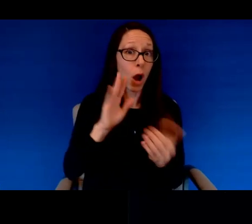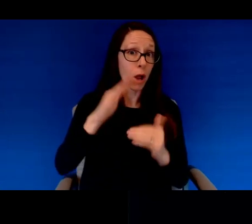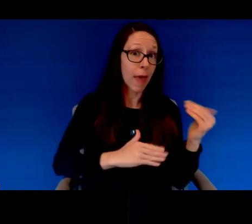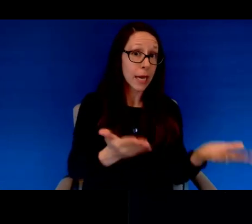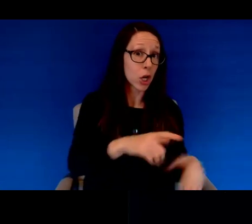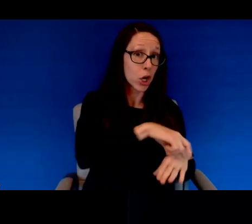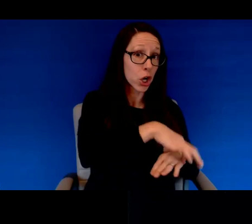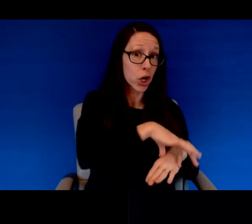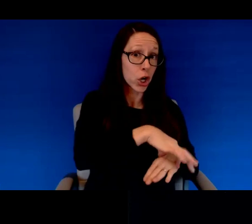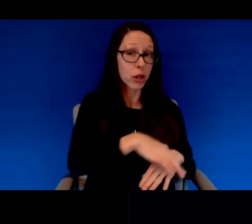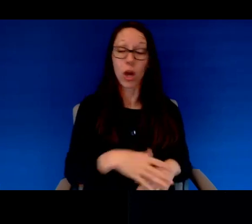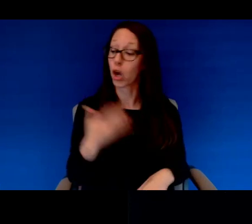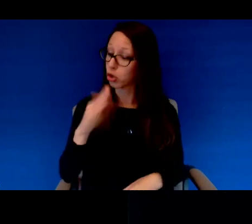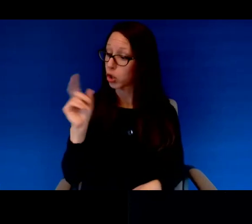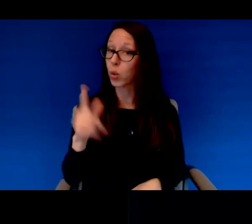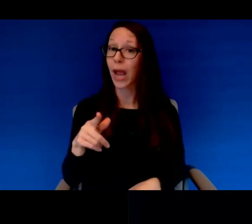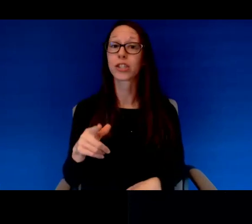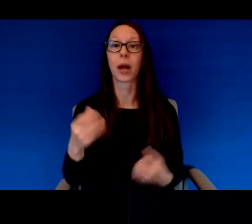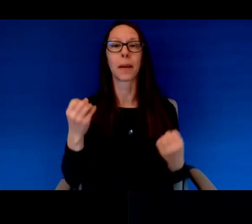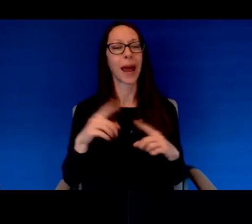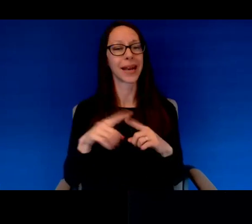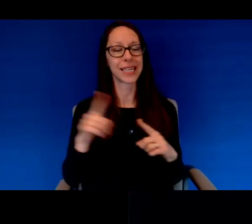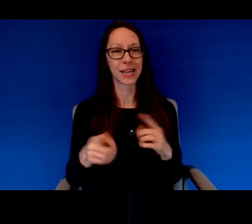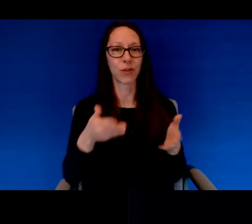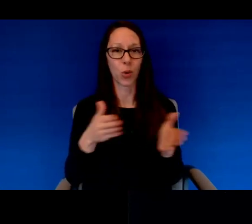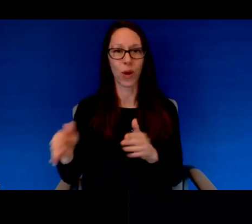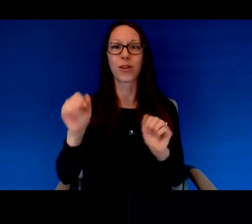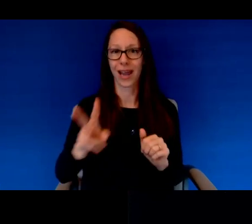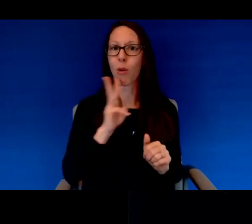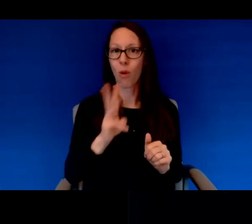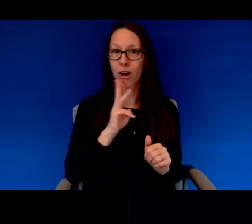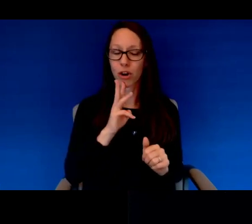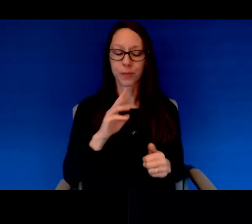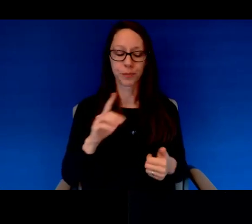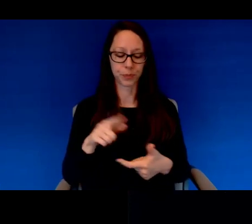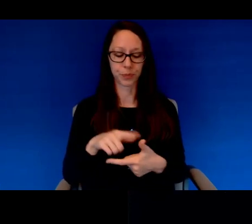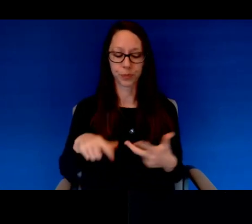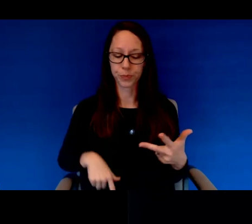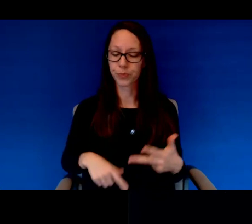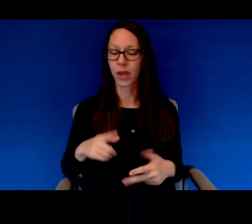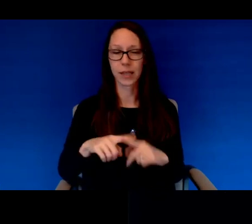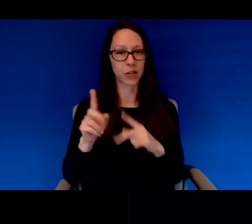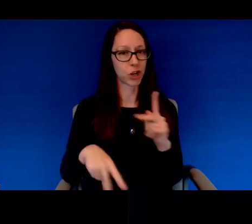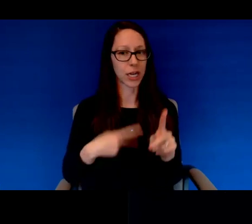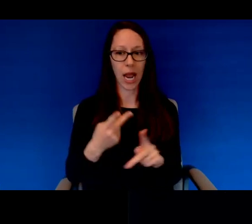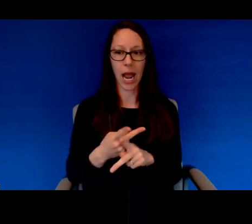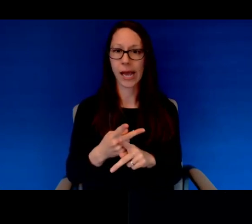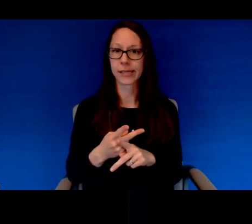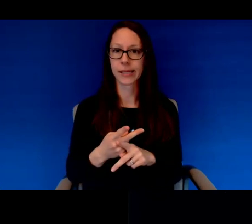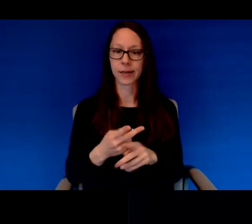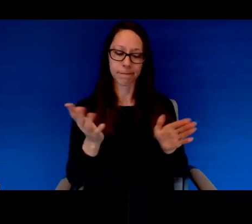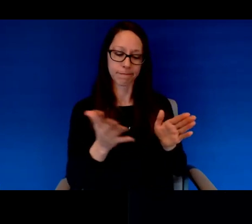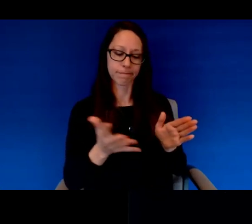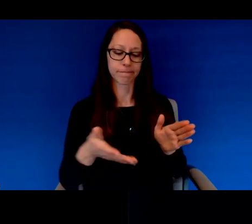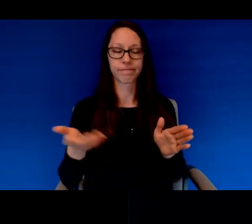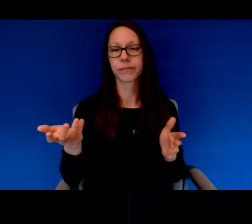That's a really good question. So there's a few different ways that you can water plants. You can use quite a few different types of substrates.